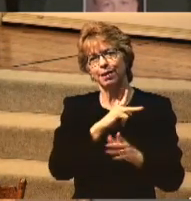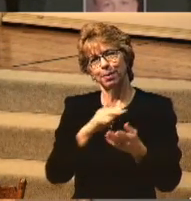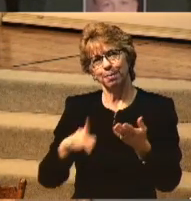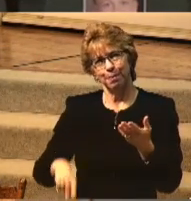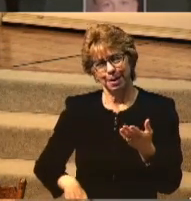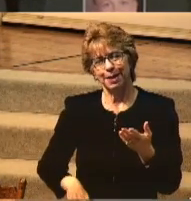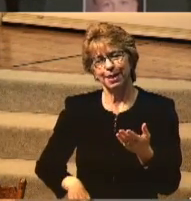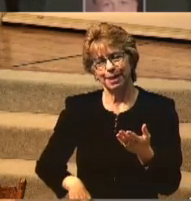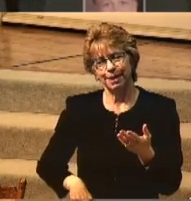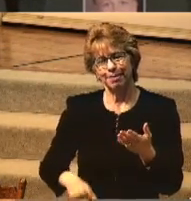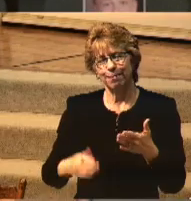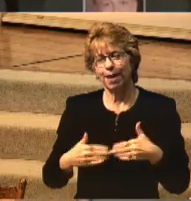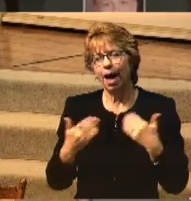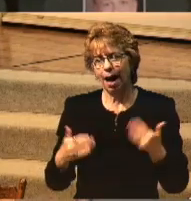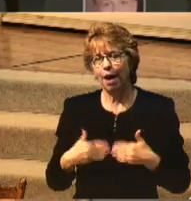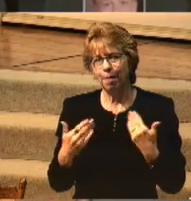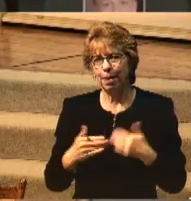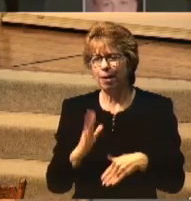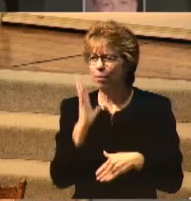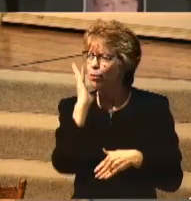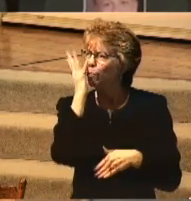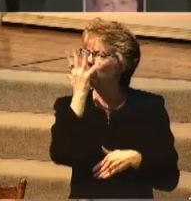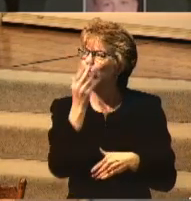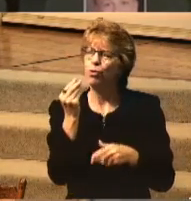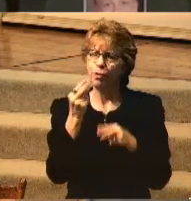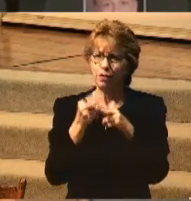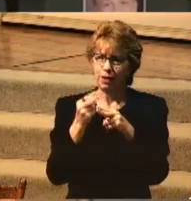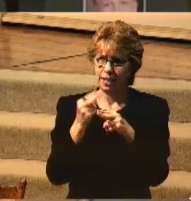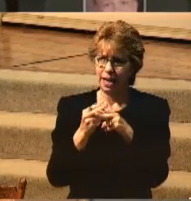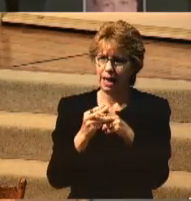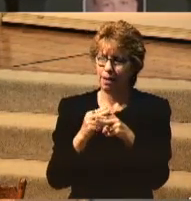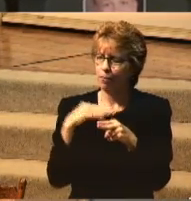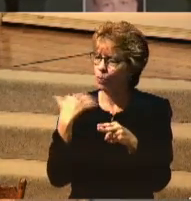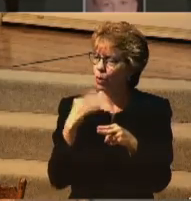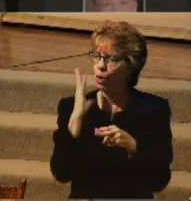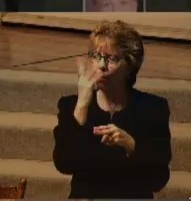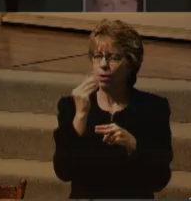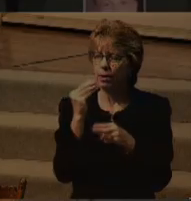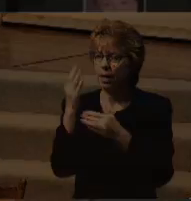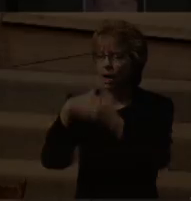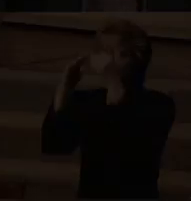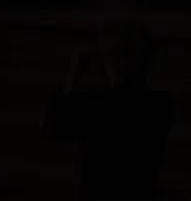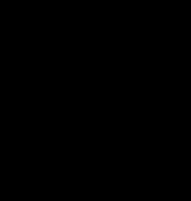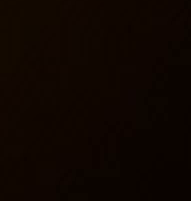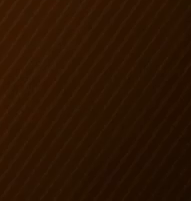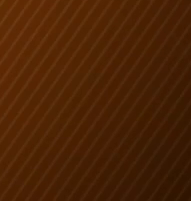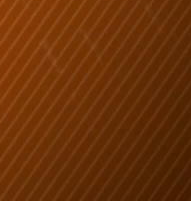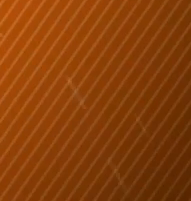glad of that beautiful name, that beautiful name. Heavenly Father,